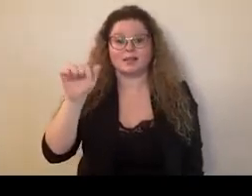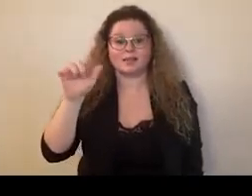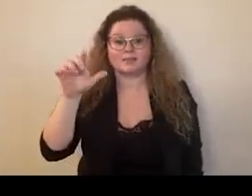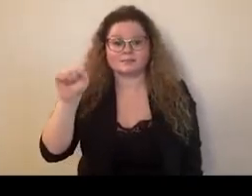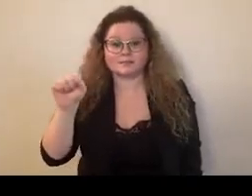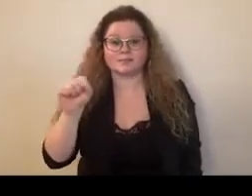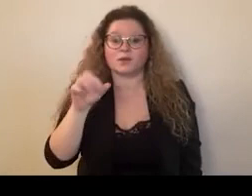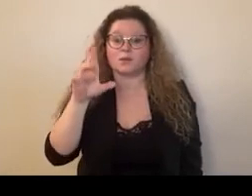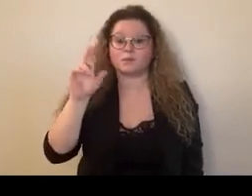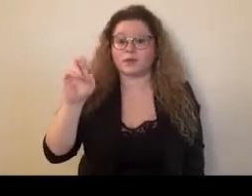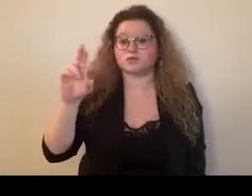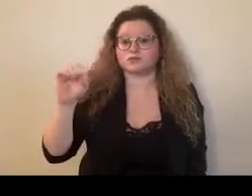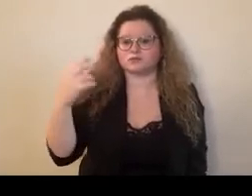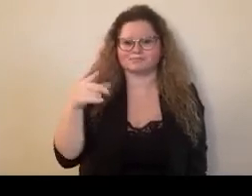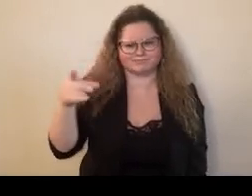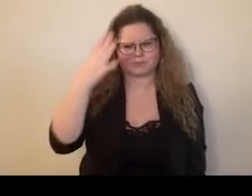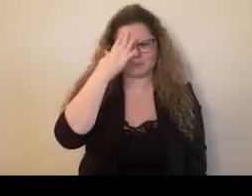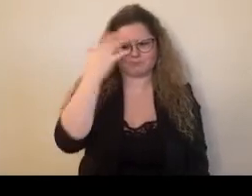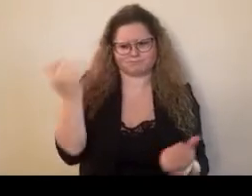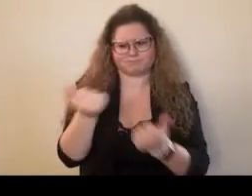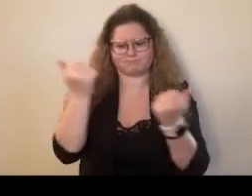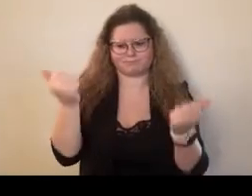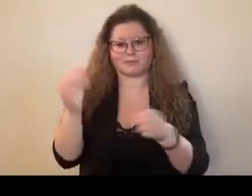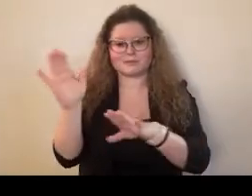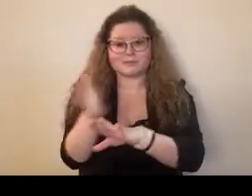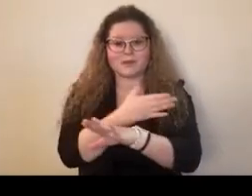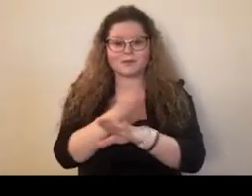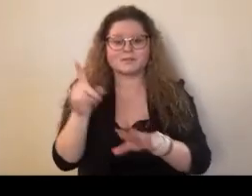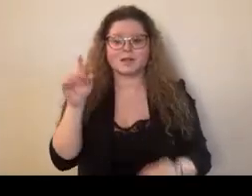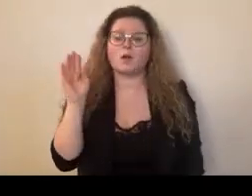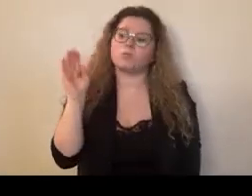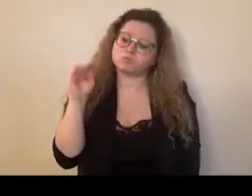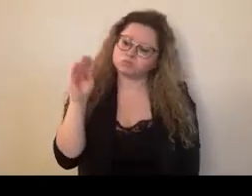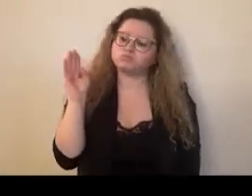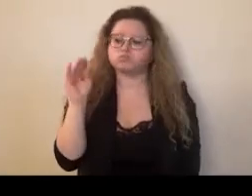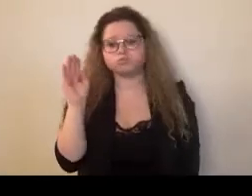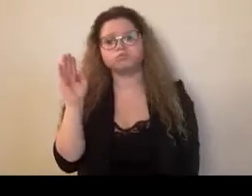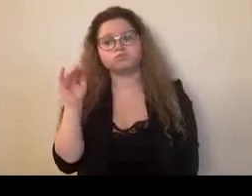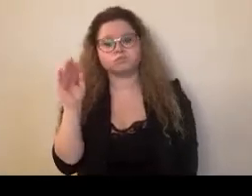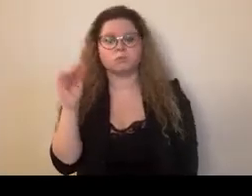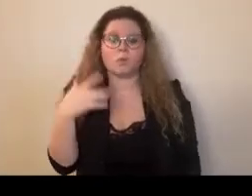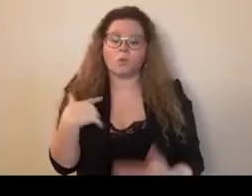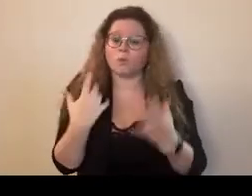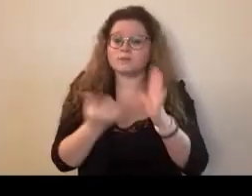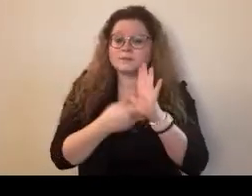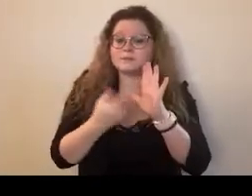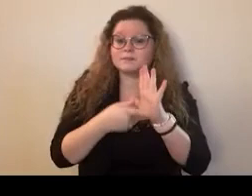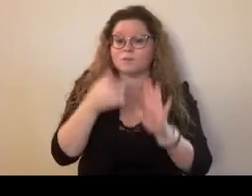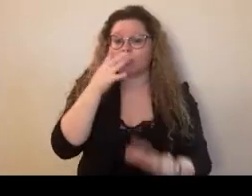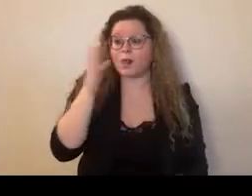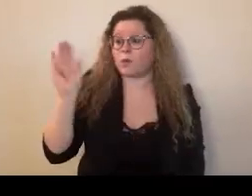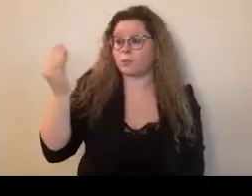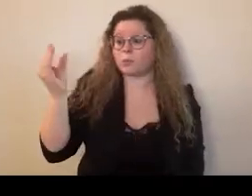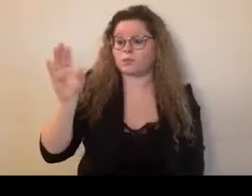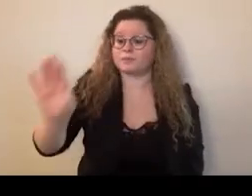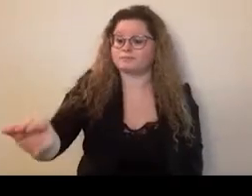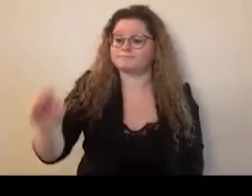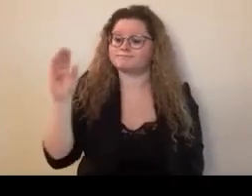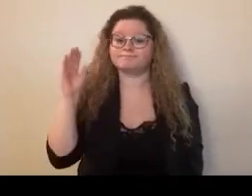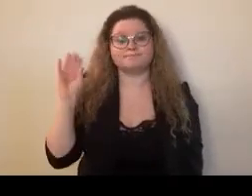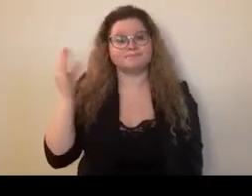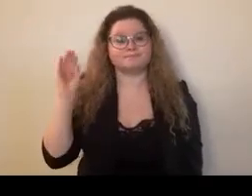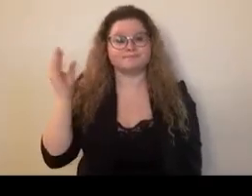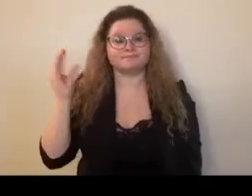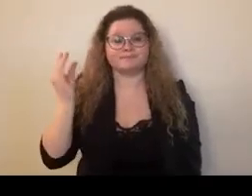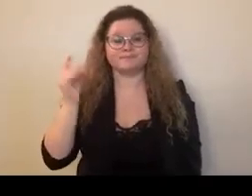he knew many of the songs and nodded his head or would play his tambourine in time with the music. He sat quietly